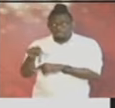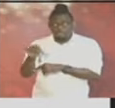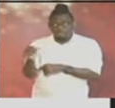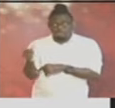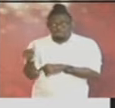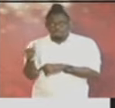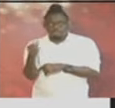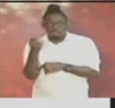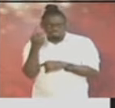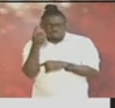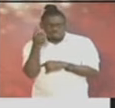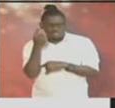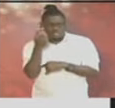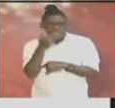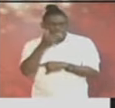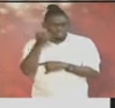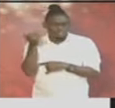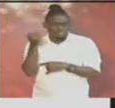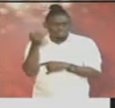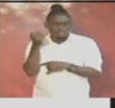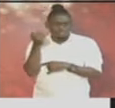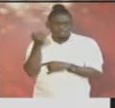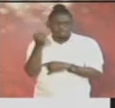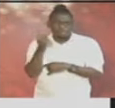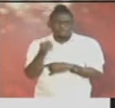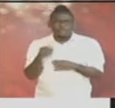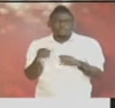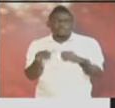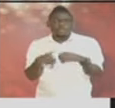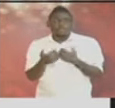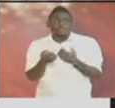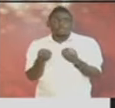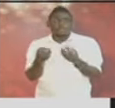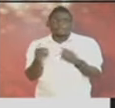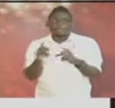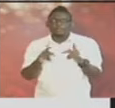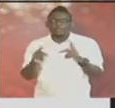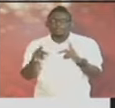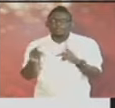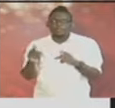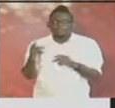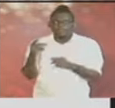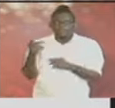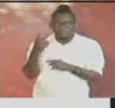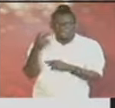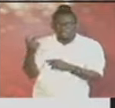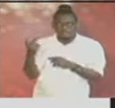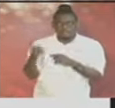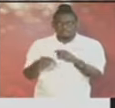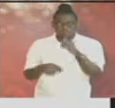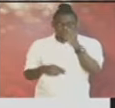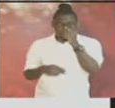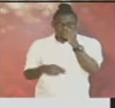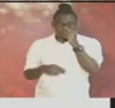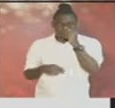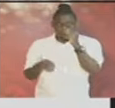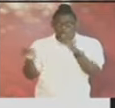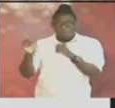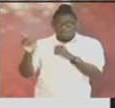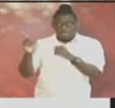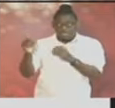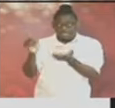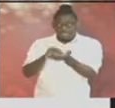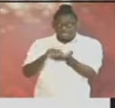appreciation for just how many people were impacted and just how the impact on County Carney